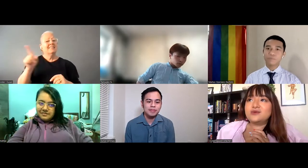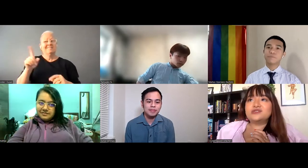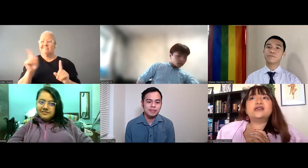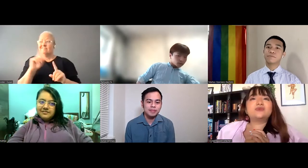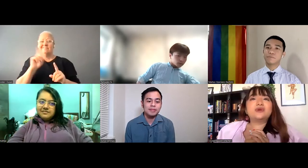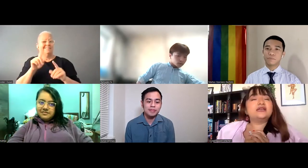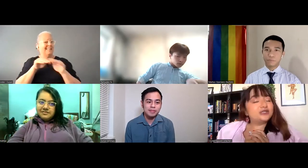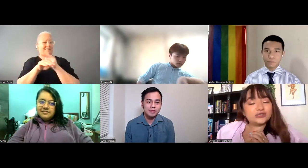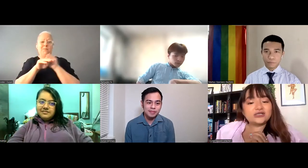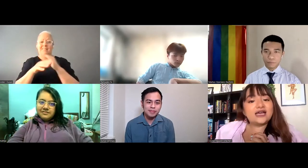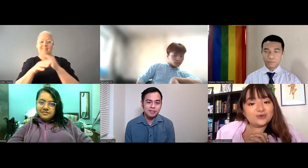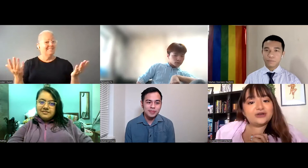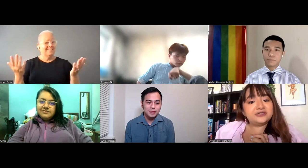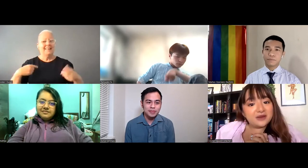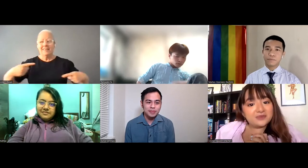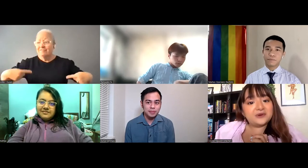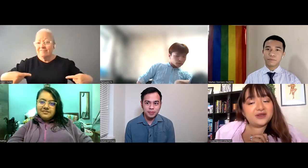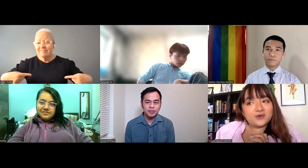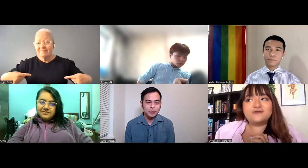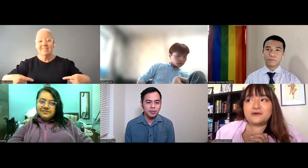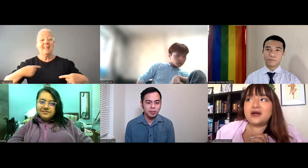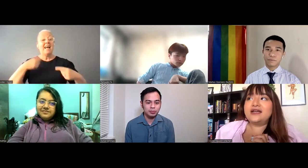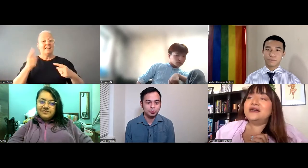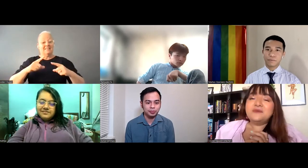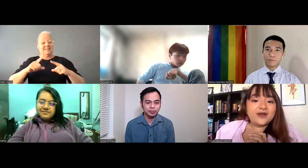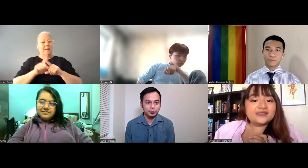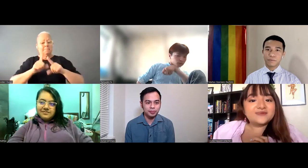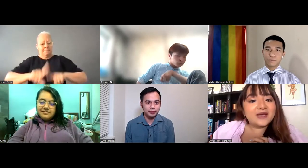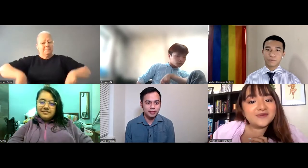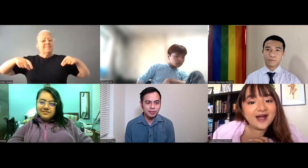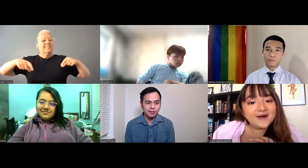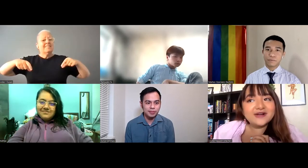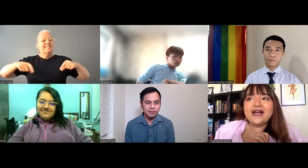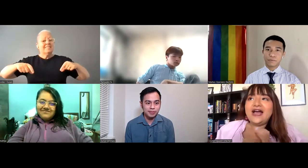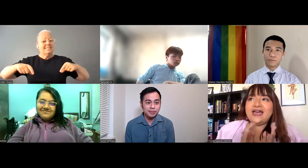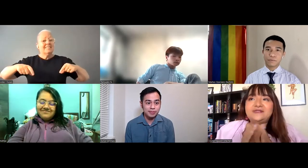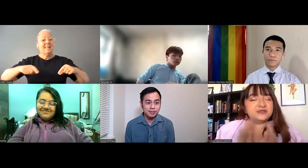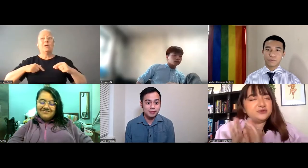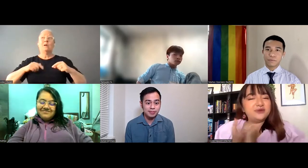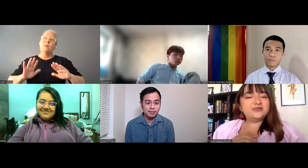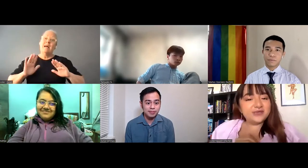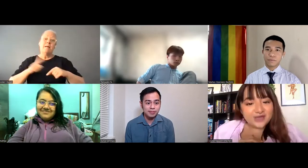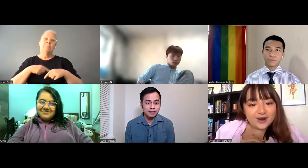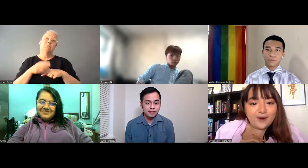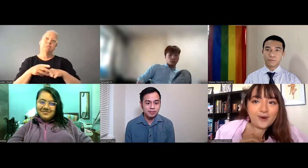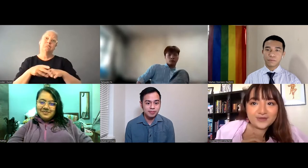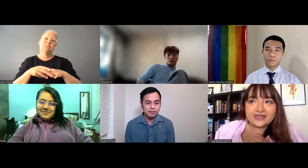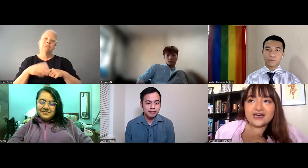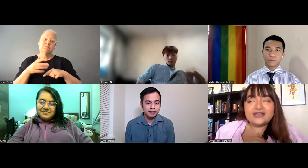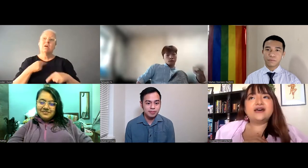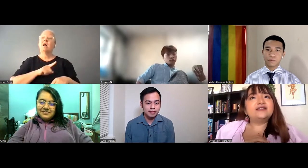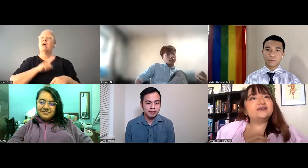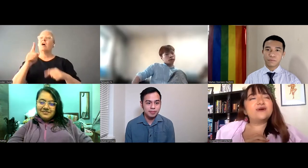And there were days where I literally had to wear a diaper and wait for my parents to pick me up and do my business at home.